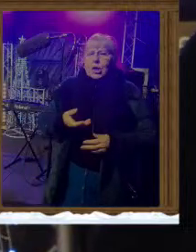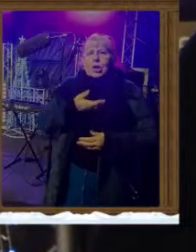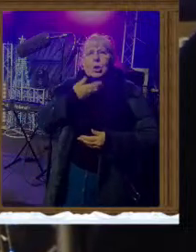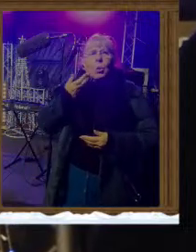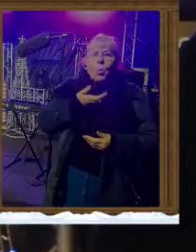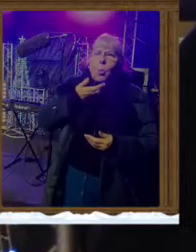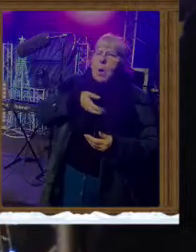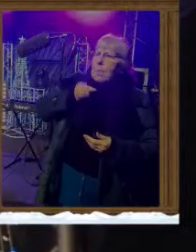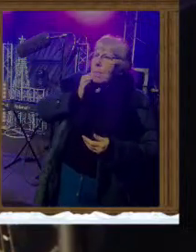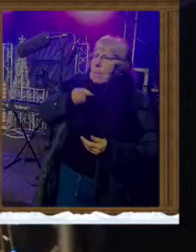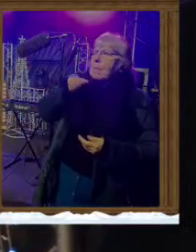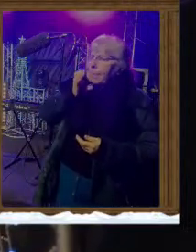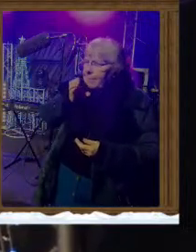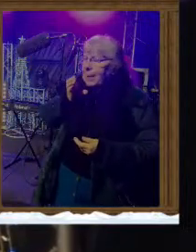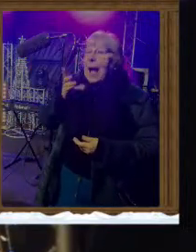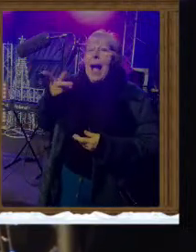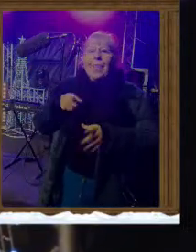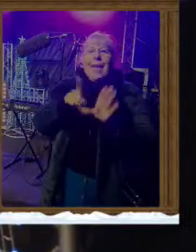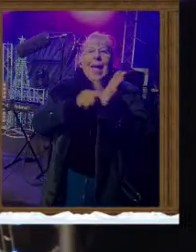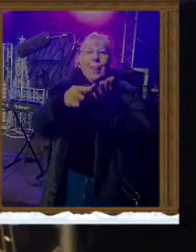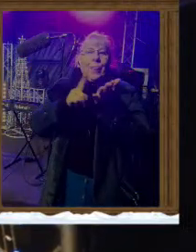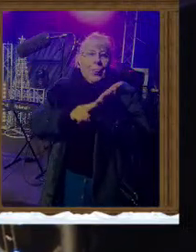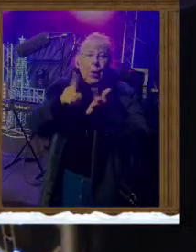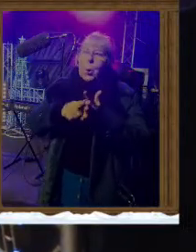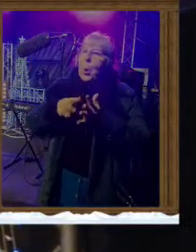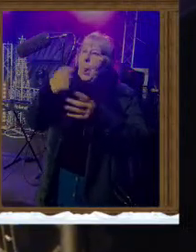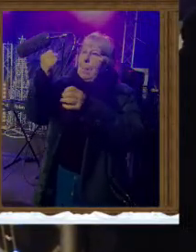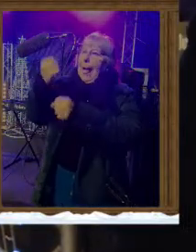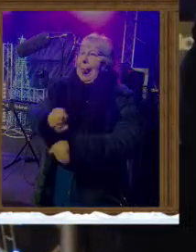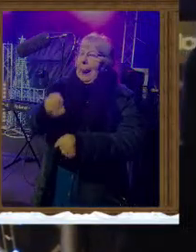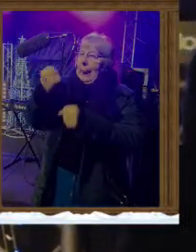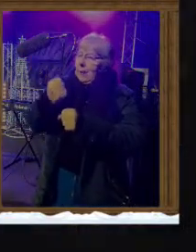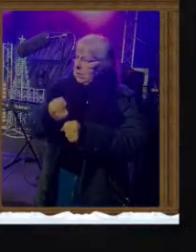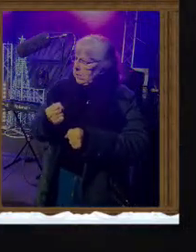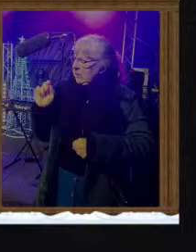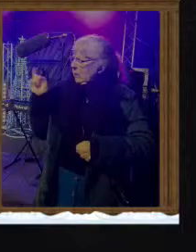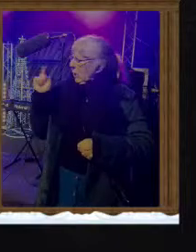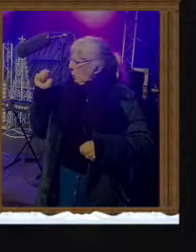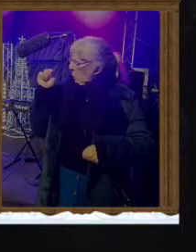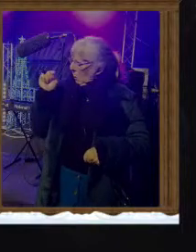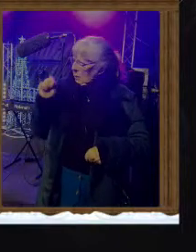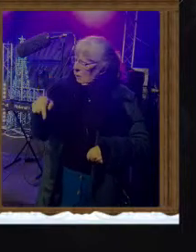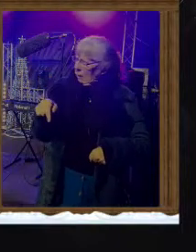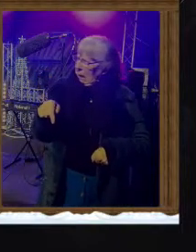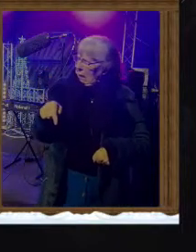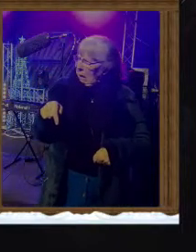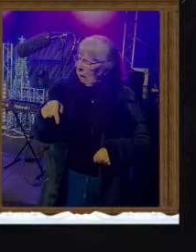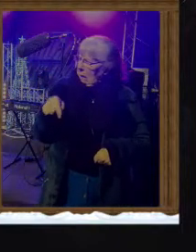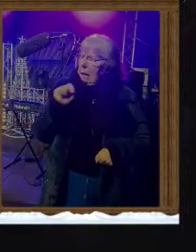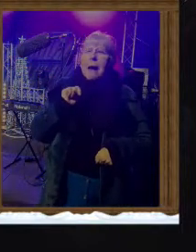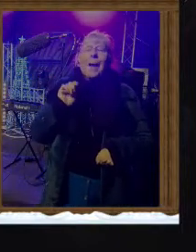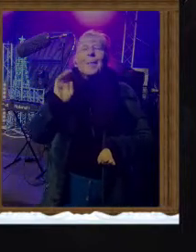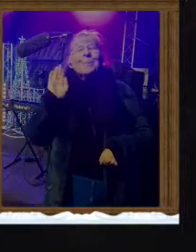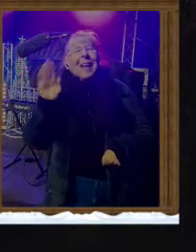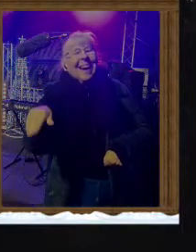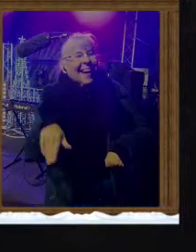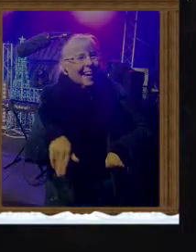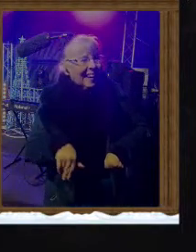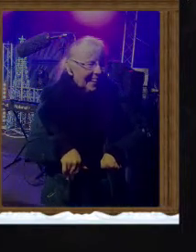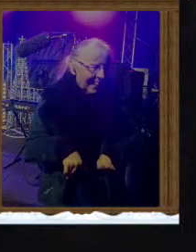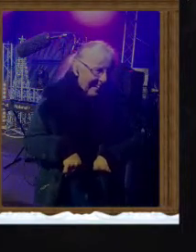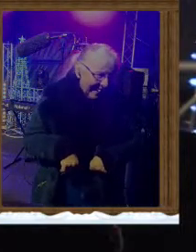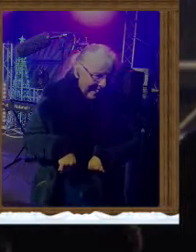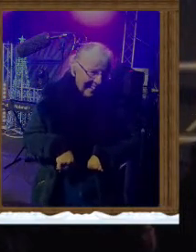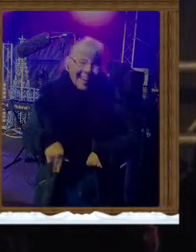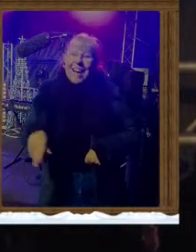and then we ring the Yule Bell. What's a Yule Bell? Oh, buddy, the Yule Bell